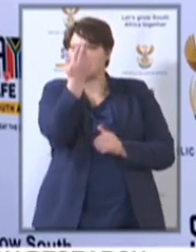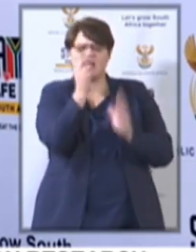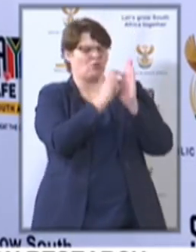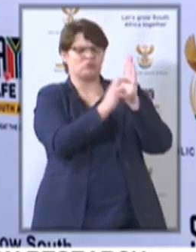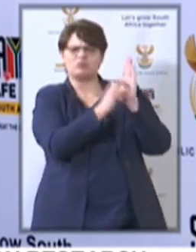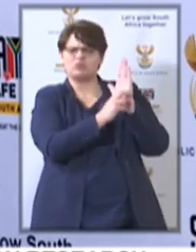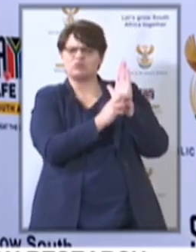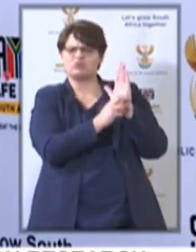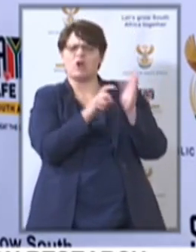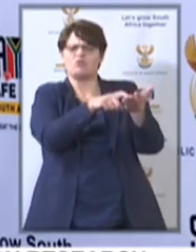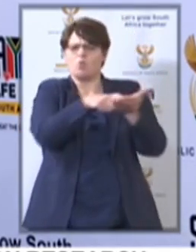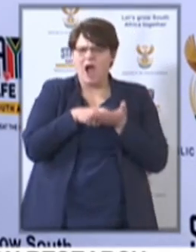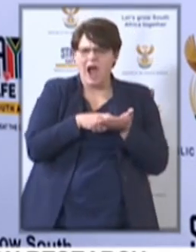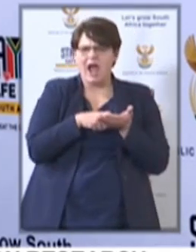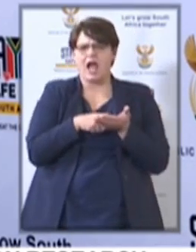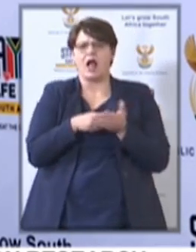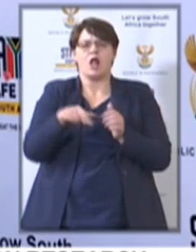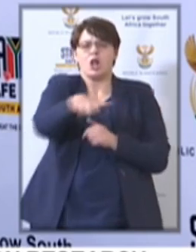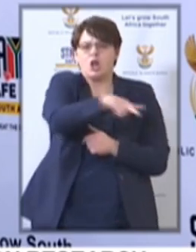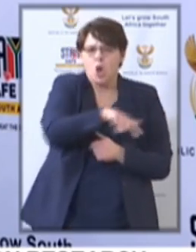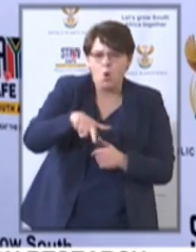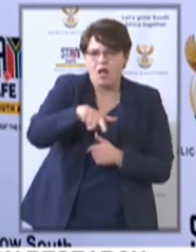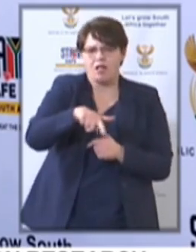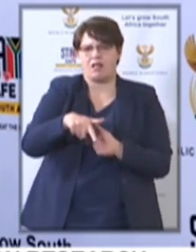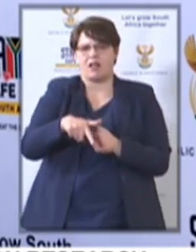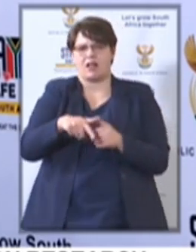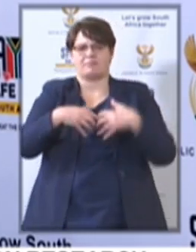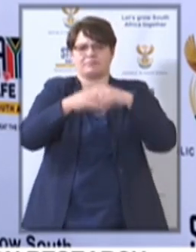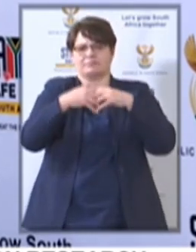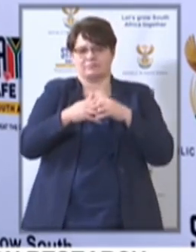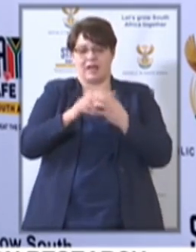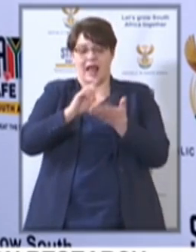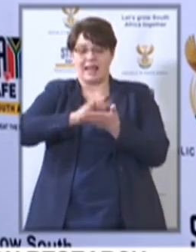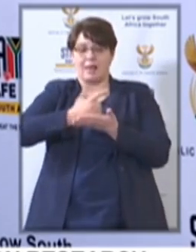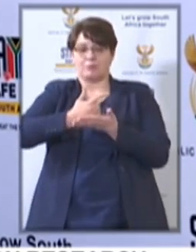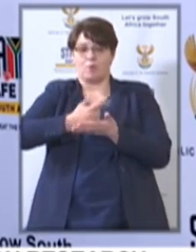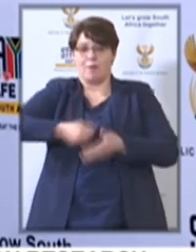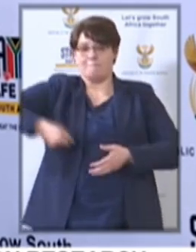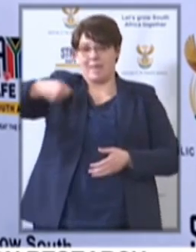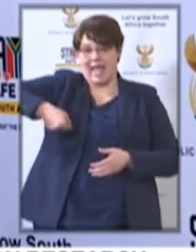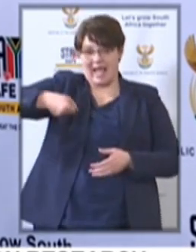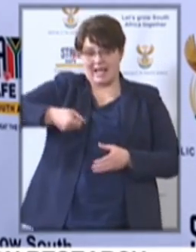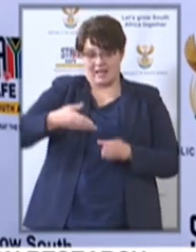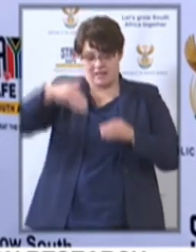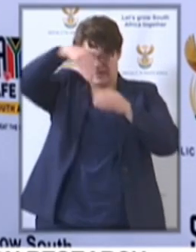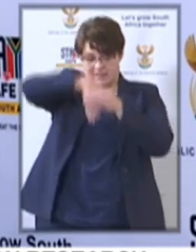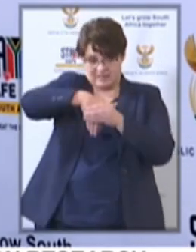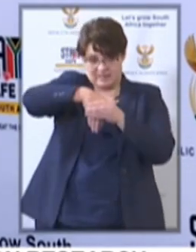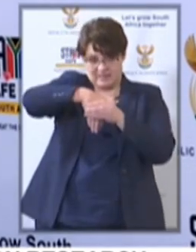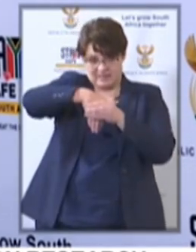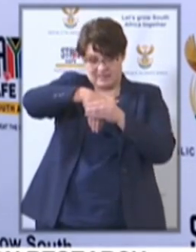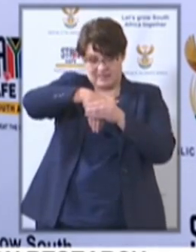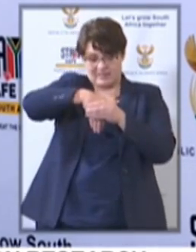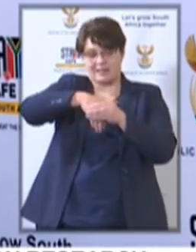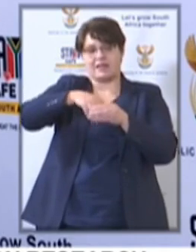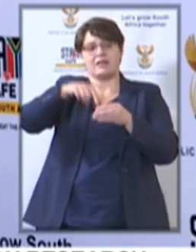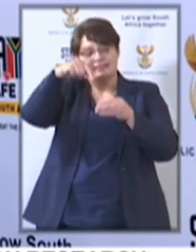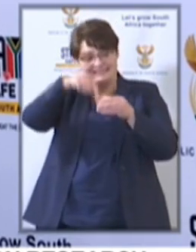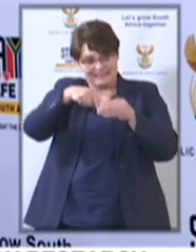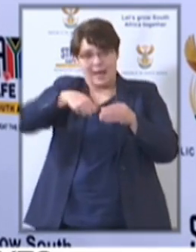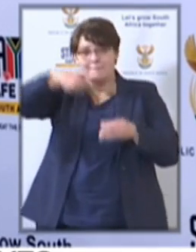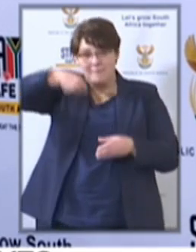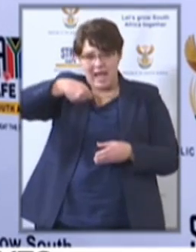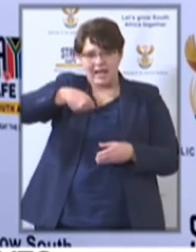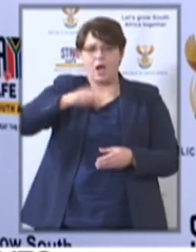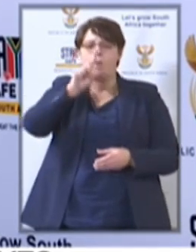to support local manufacturing and production, all laptop bags that will carry these laptops must